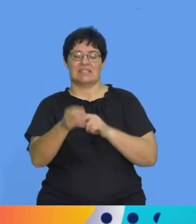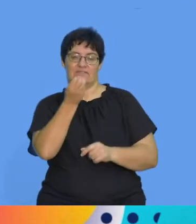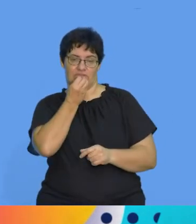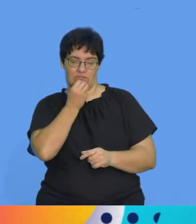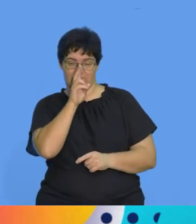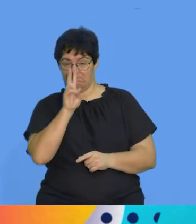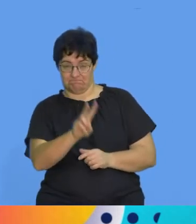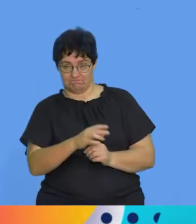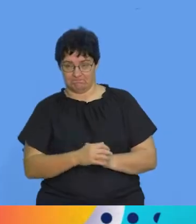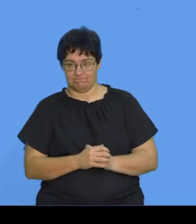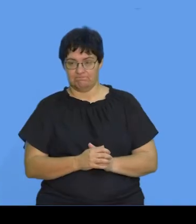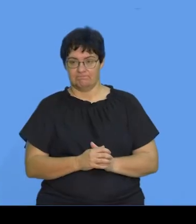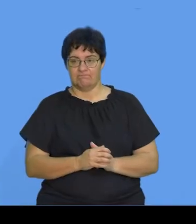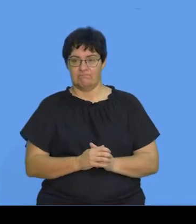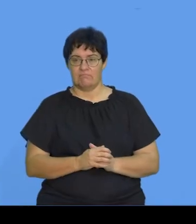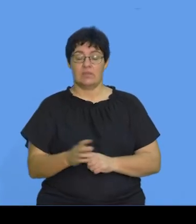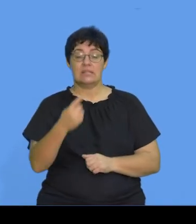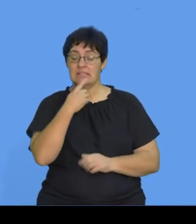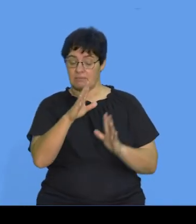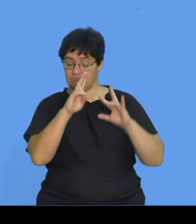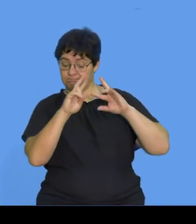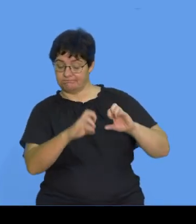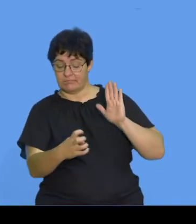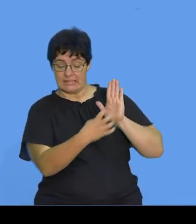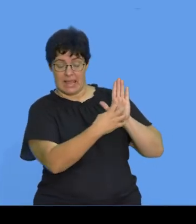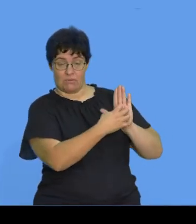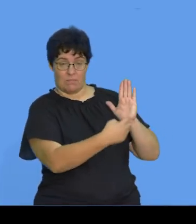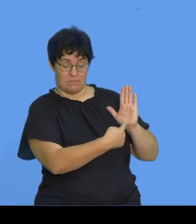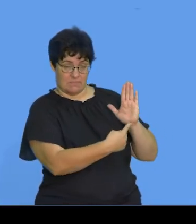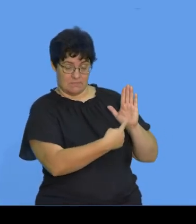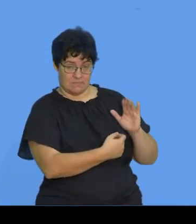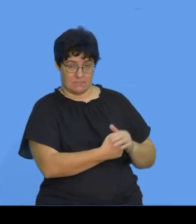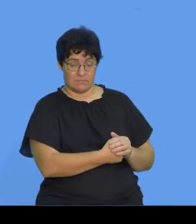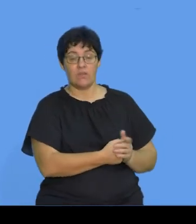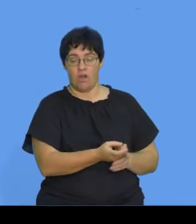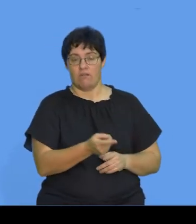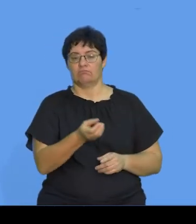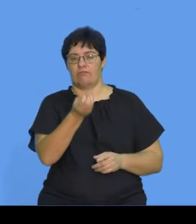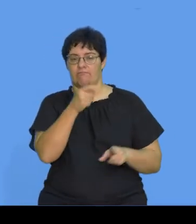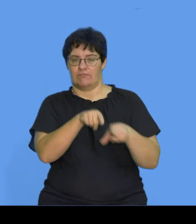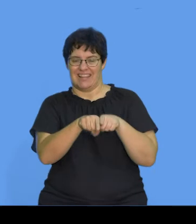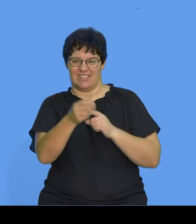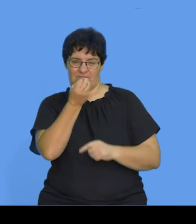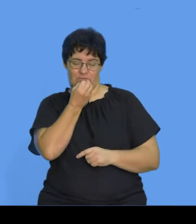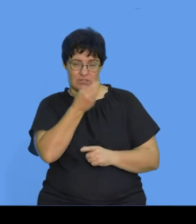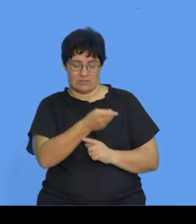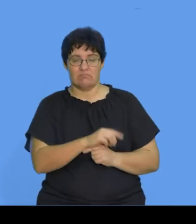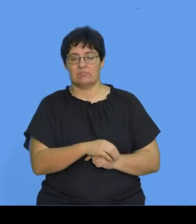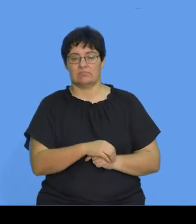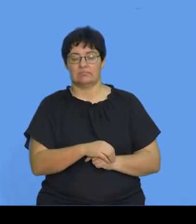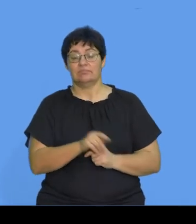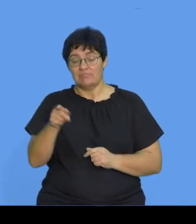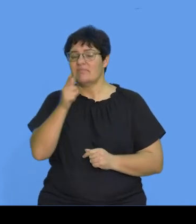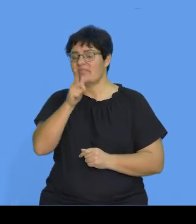Let's have a look at the question. It says, study the diagrams below of food tests, and it tells you that it's a